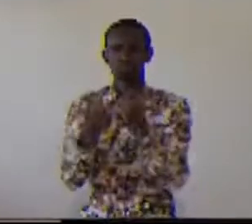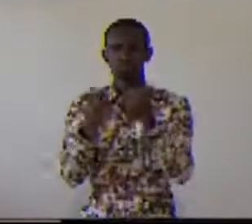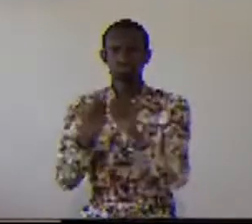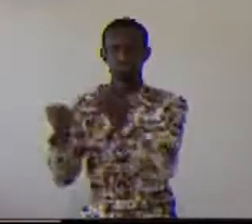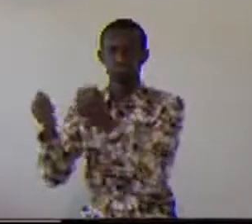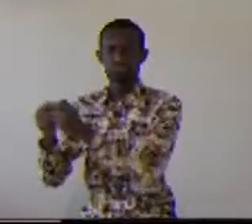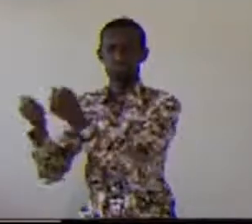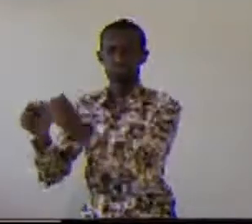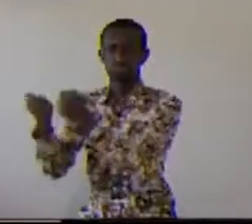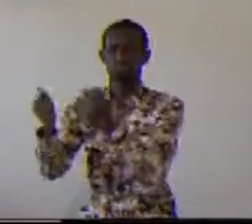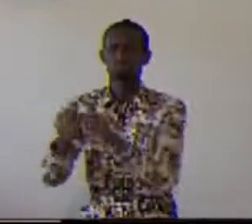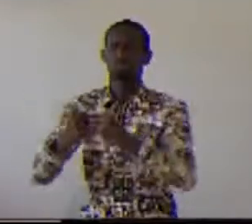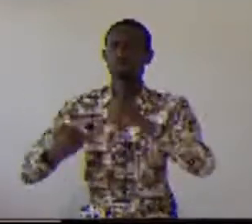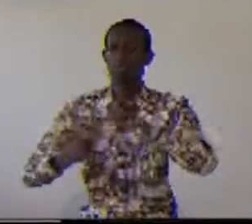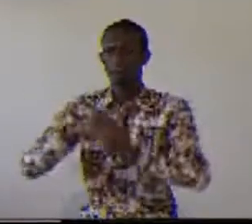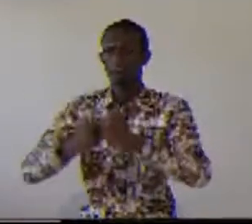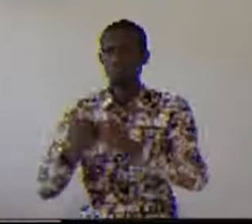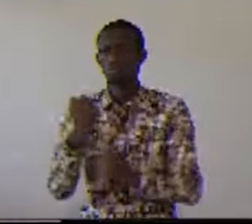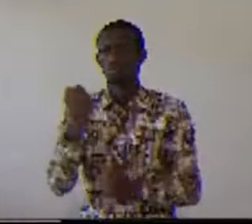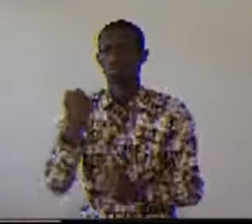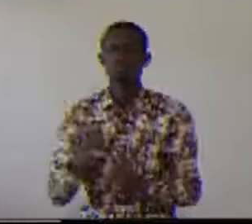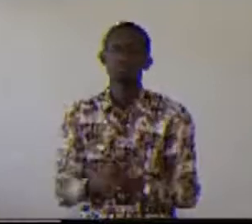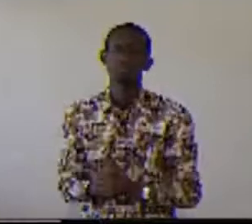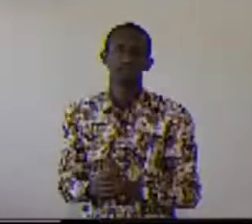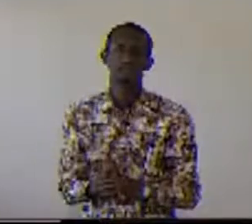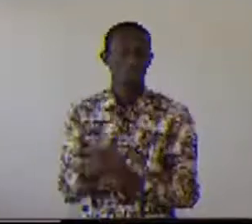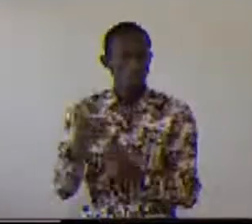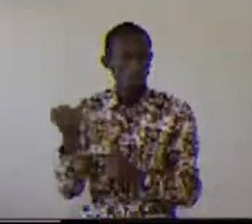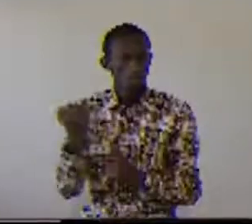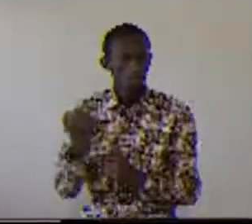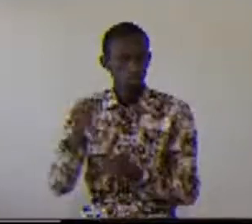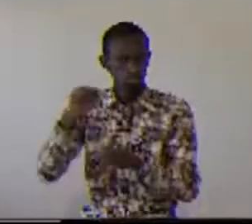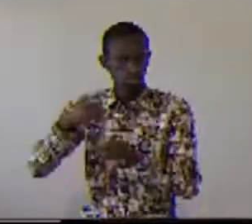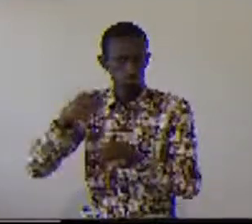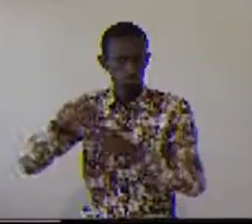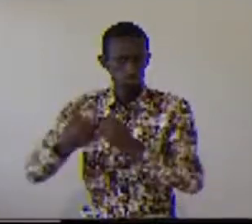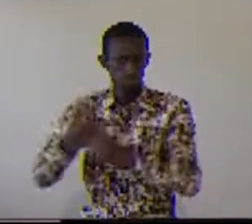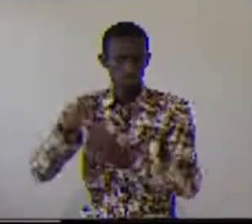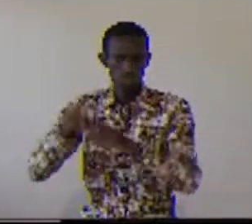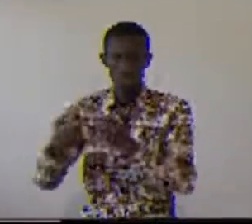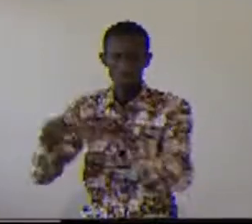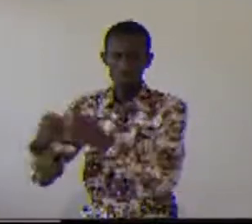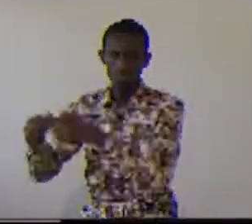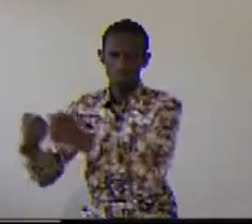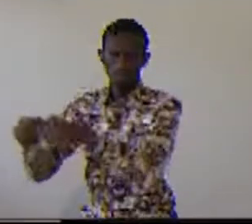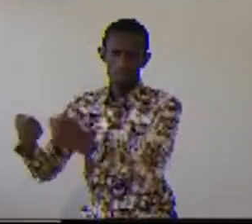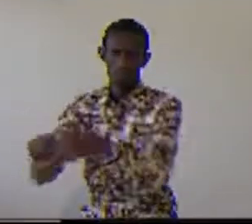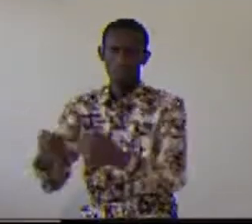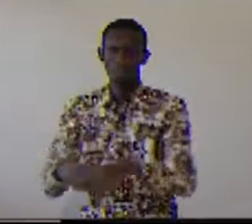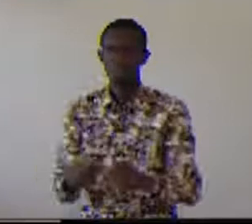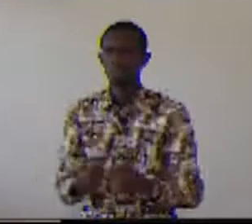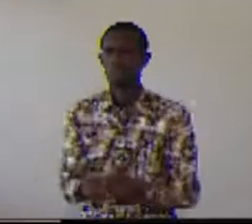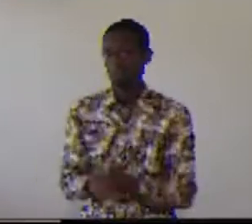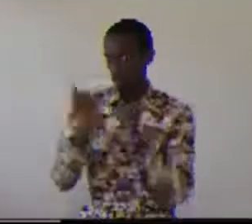hold particles together in the substance, in a given state. If you have the solid